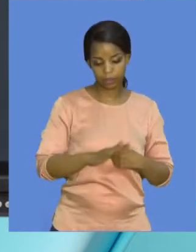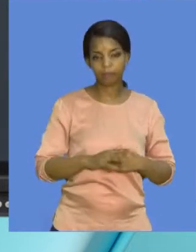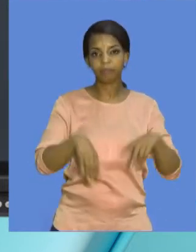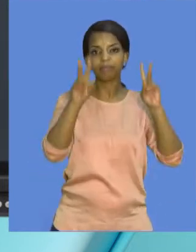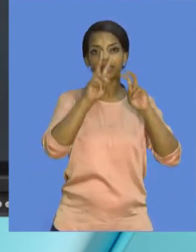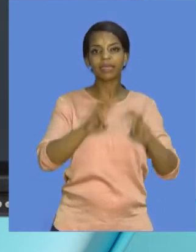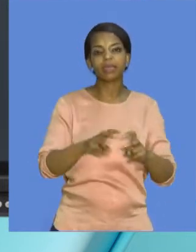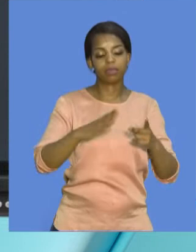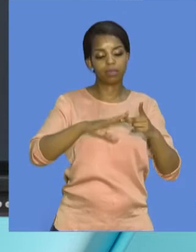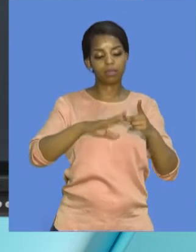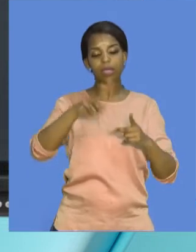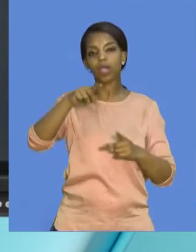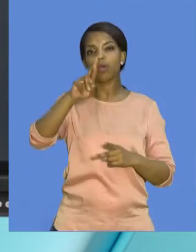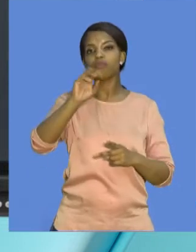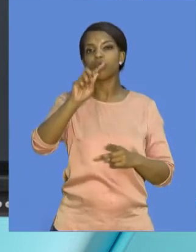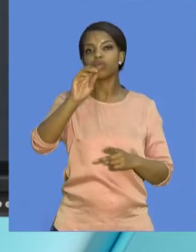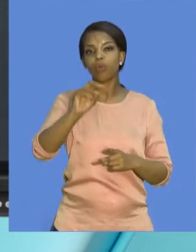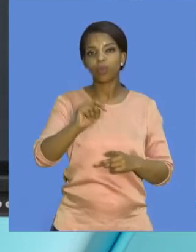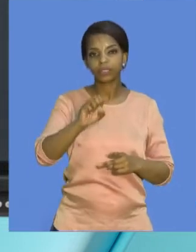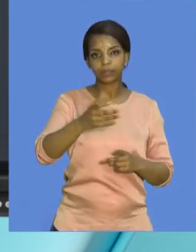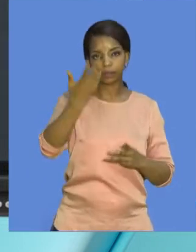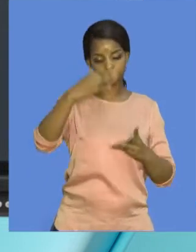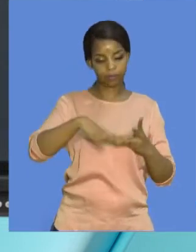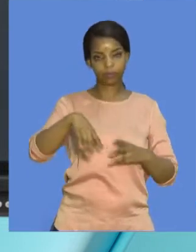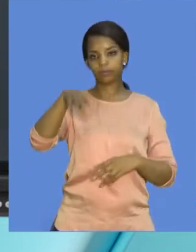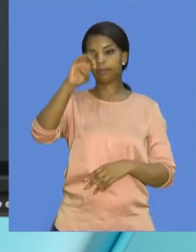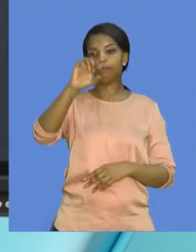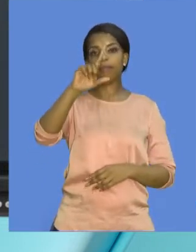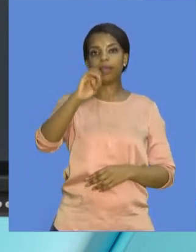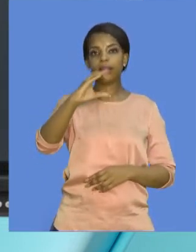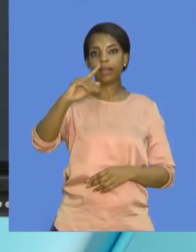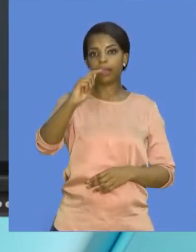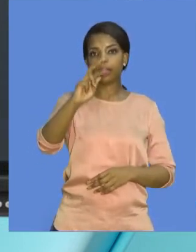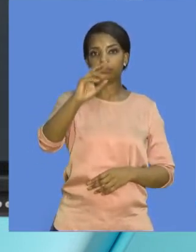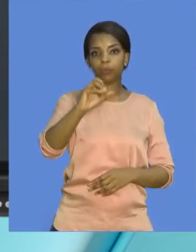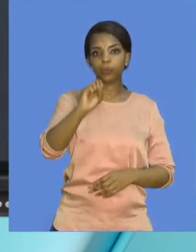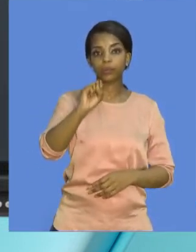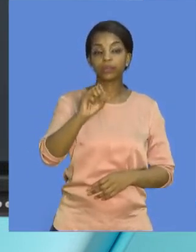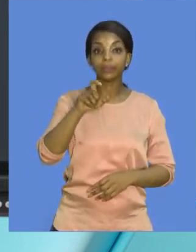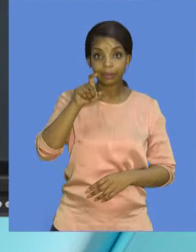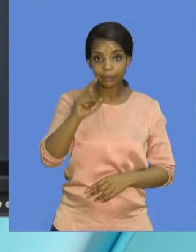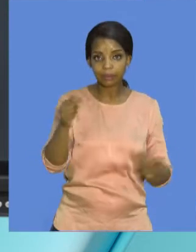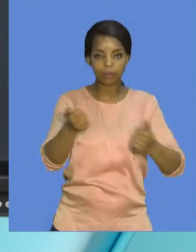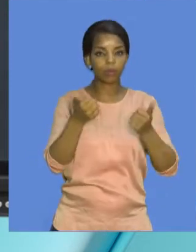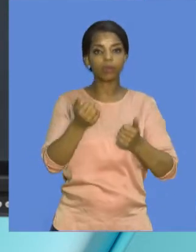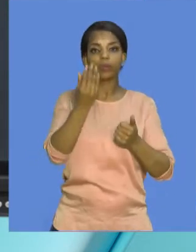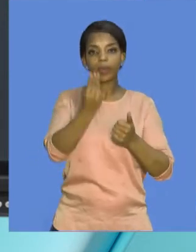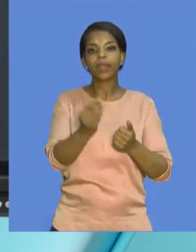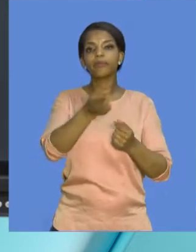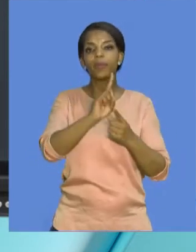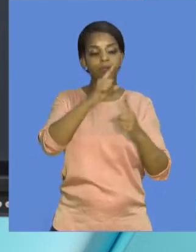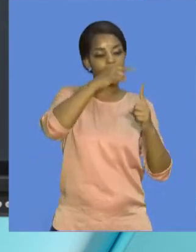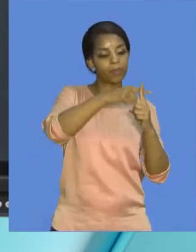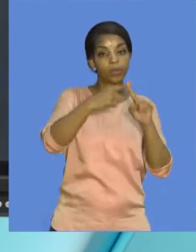protons, your neutrons. And already in these three subatomic particles, we've got positive charges as well as negative